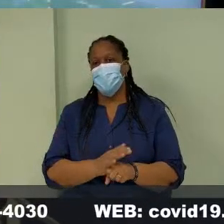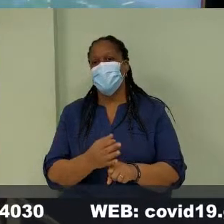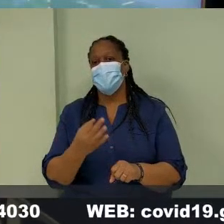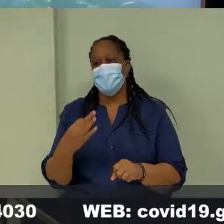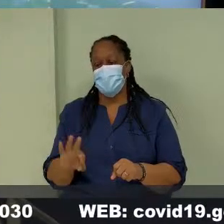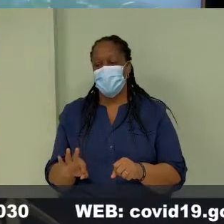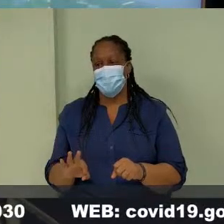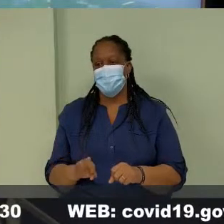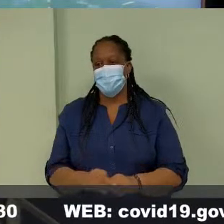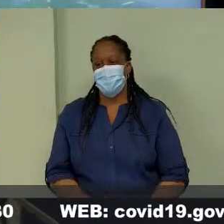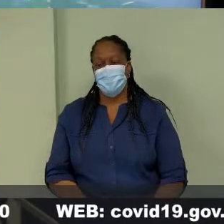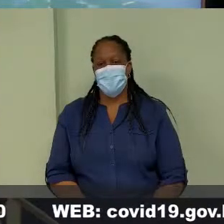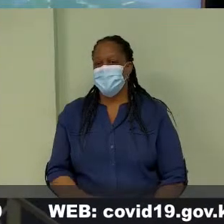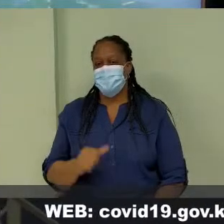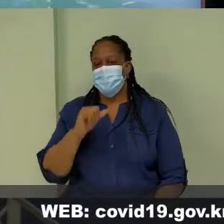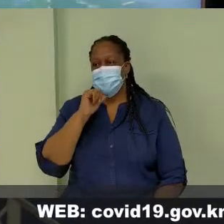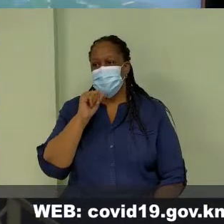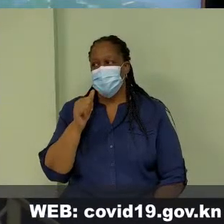point, they did not report